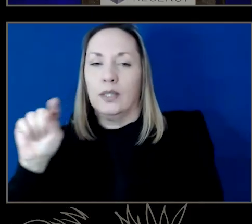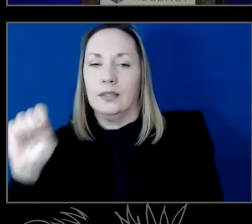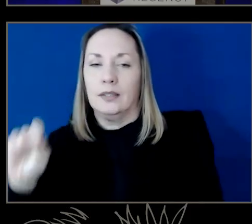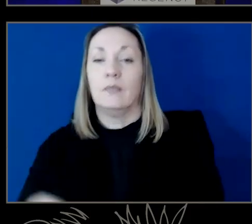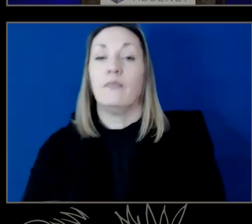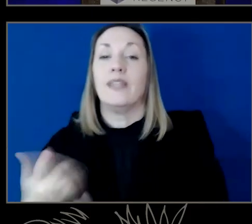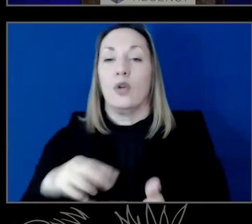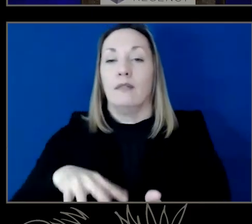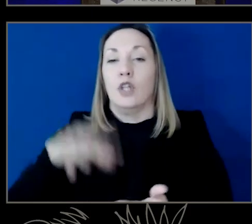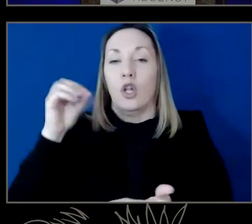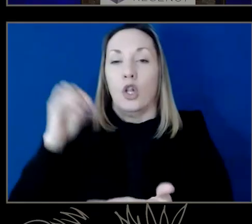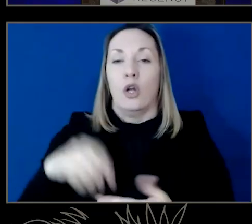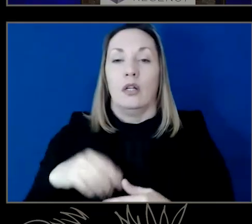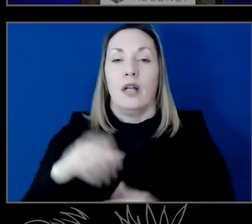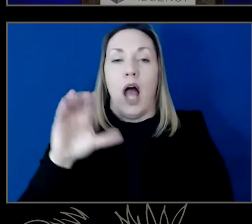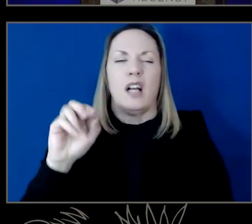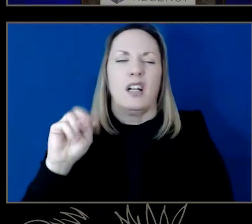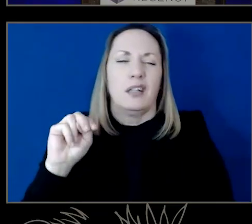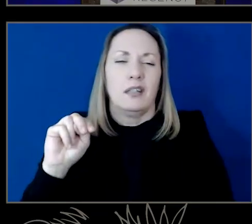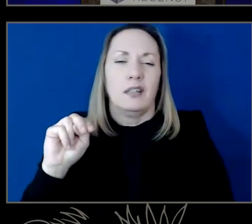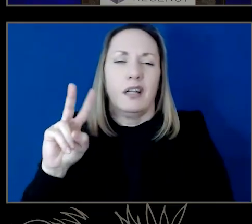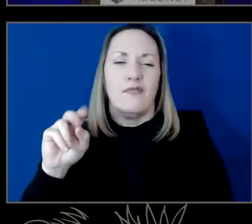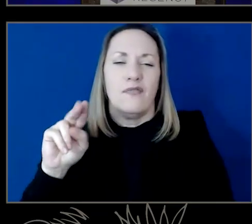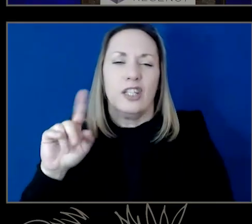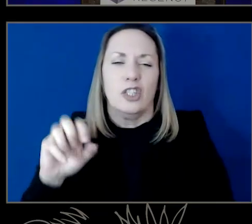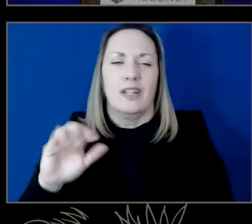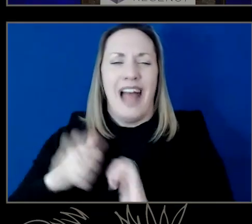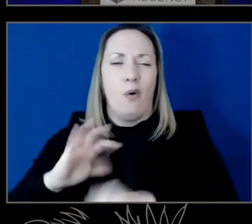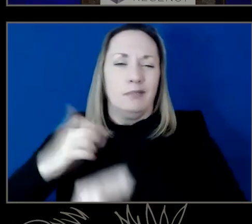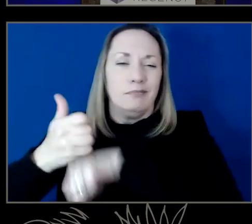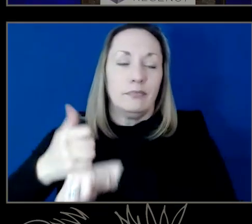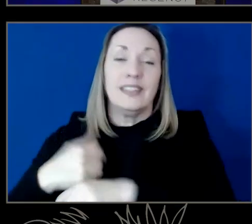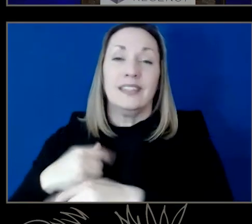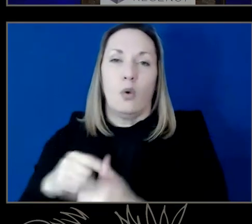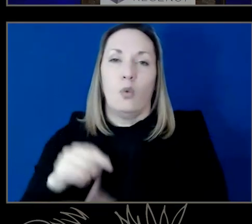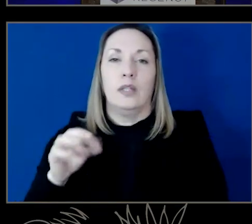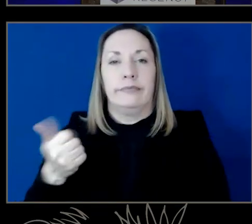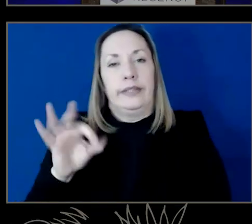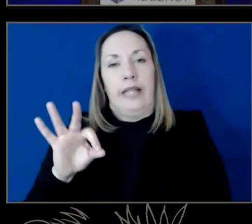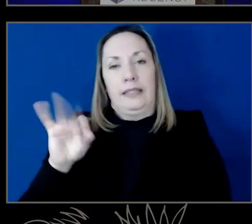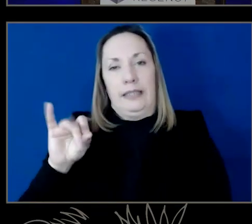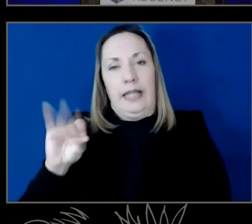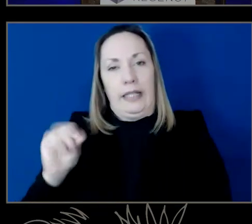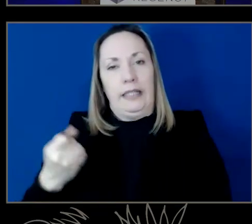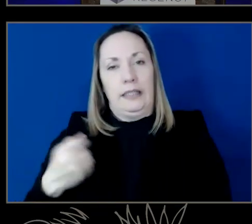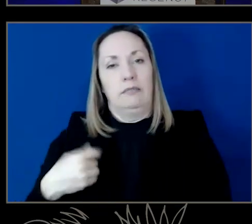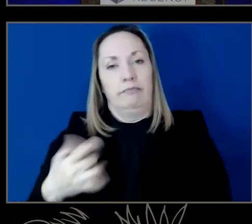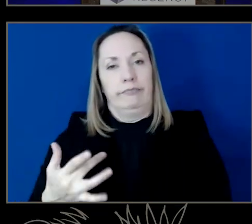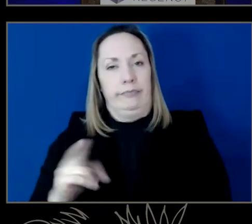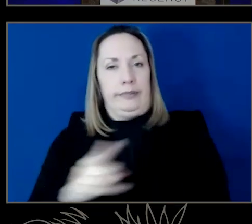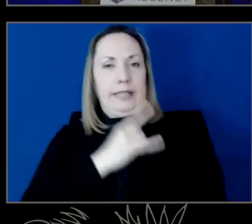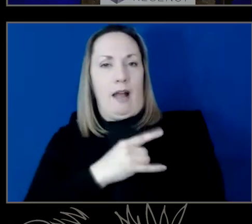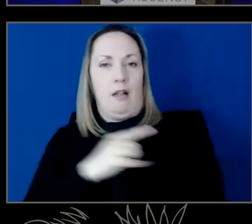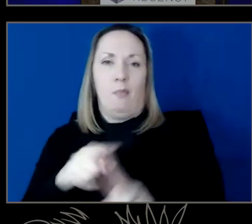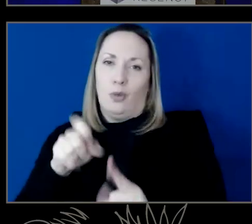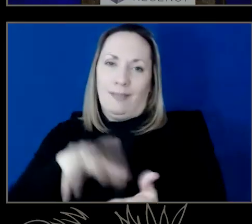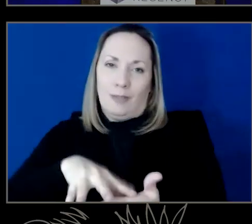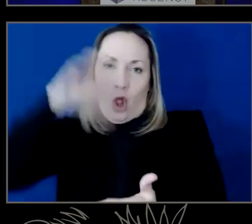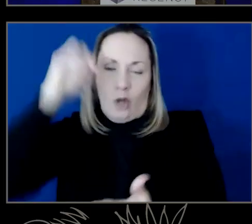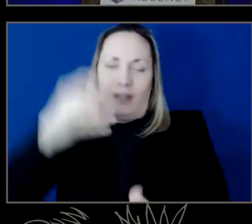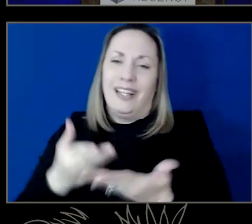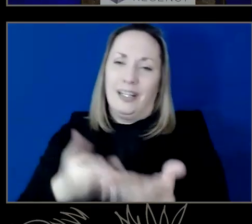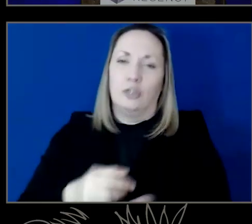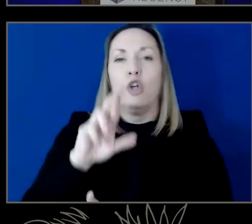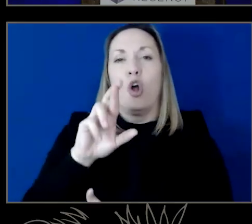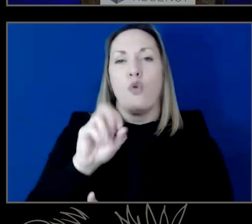convention. This is the #1 reason. That is kind of annoying. So it's nice to have the convention, but you have to learn the convention. So here's Remix v2 routes, and